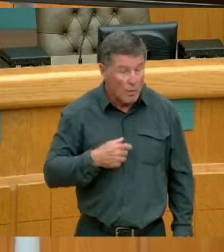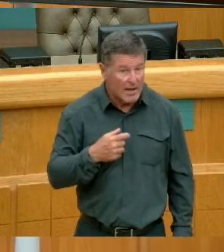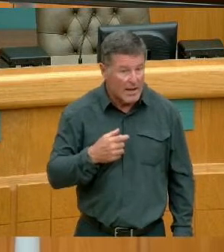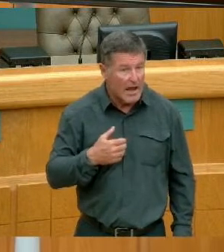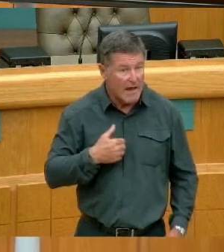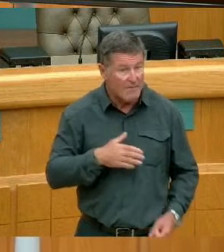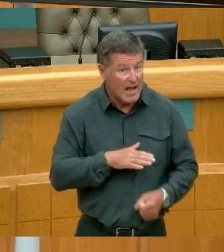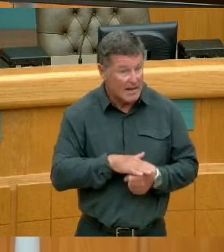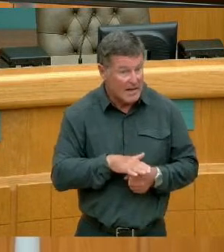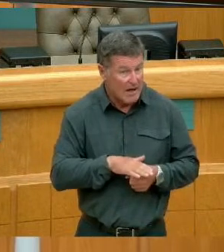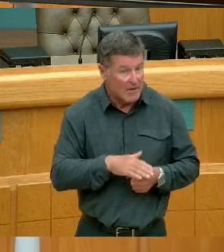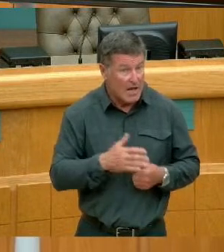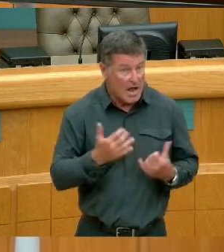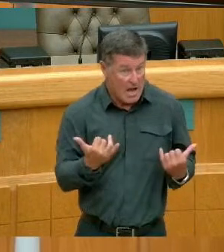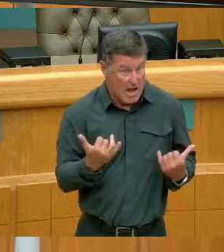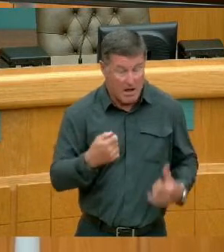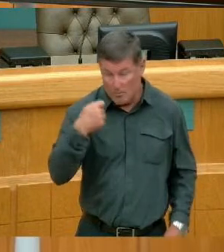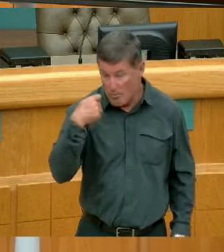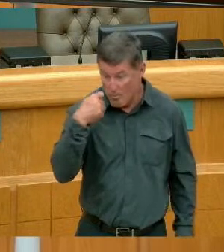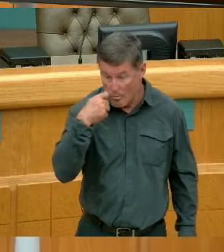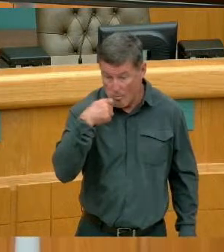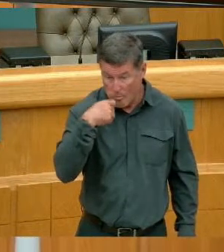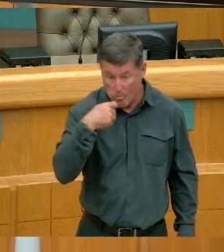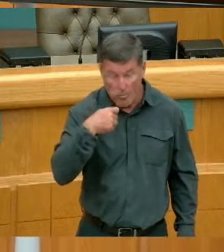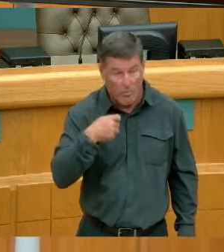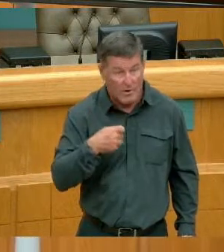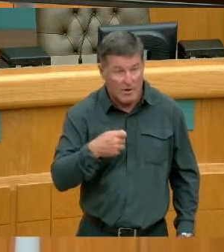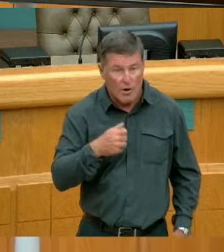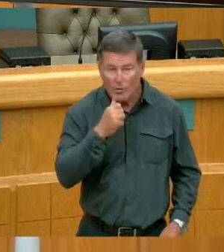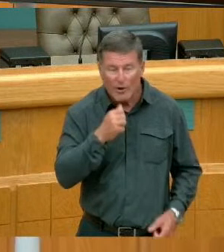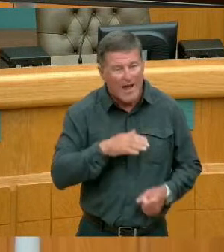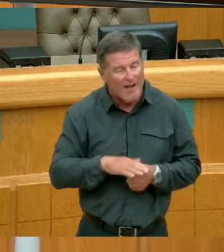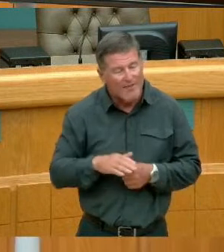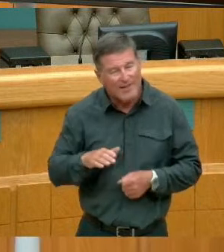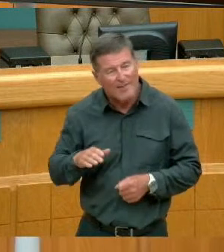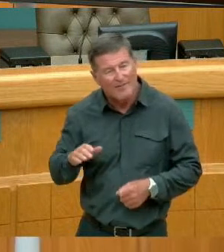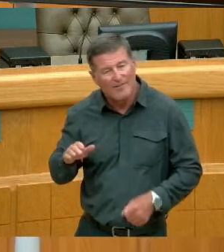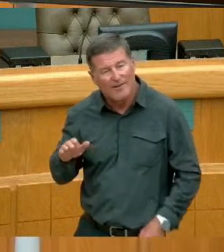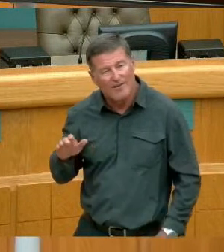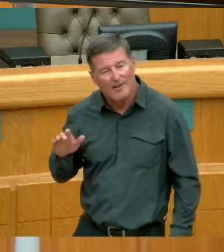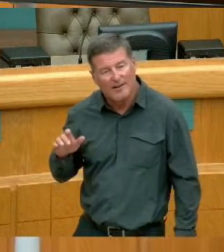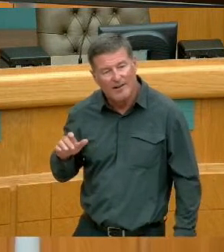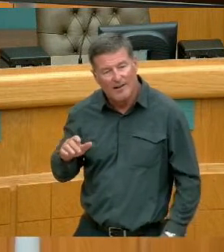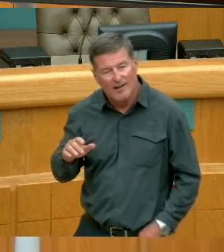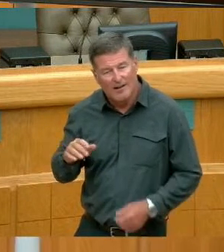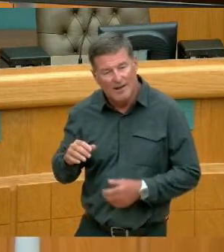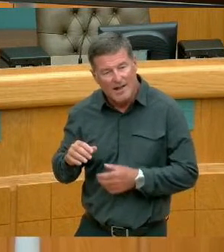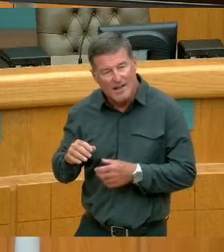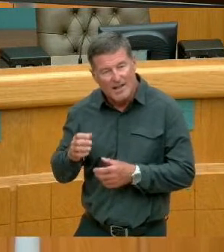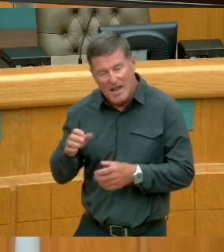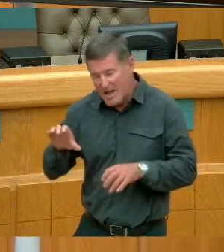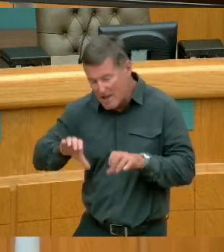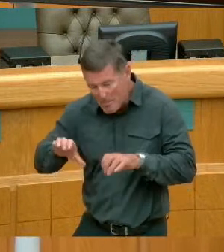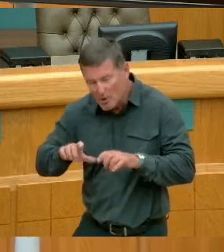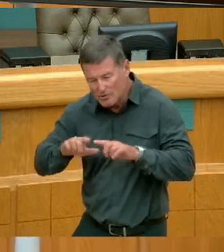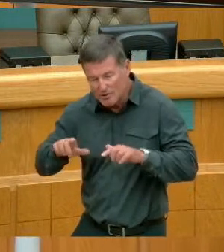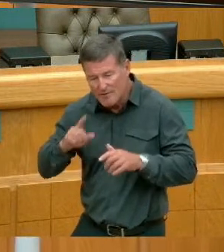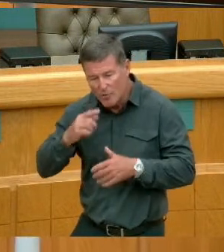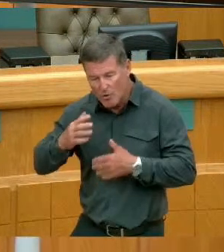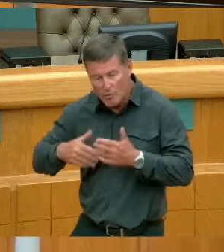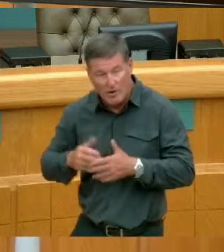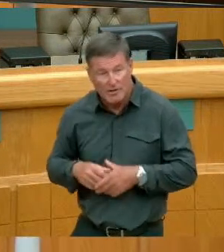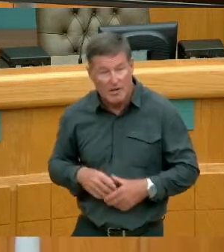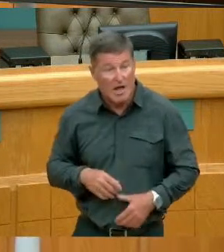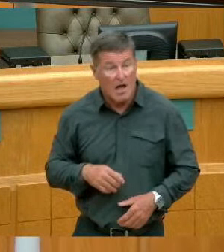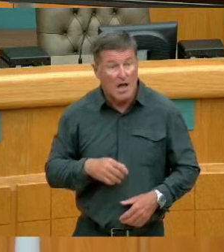enough swabs to take the sample. We just don't have enough material to process it. So the Guard says, you know